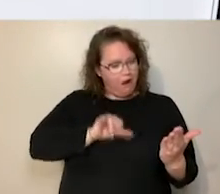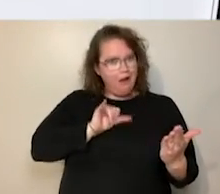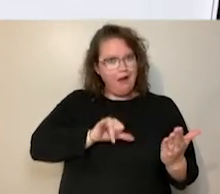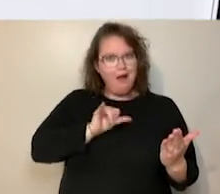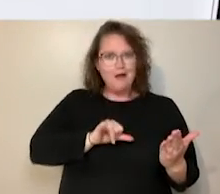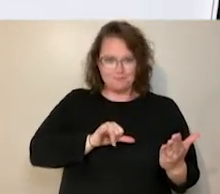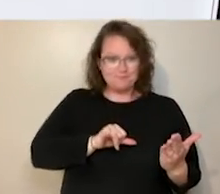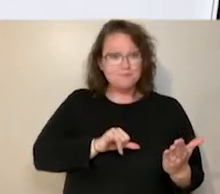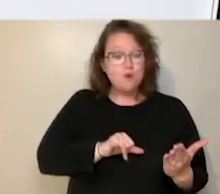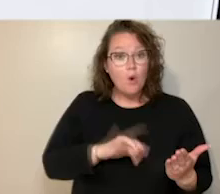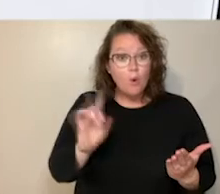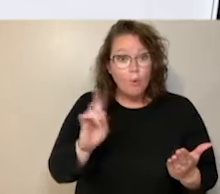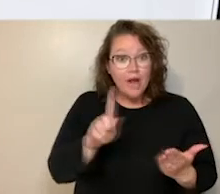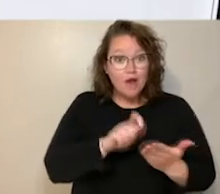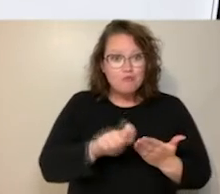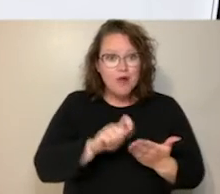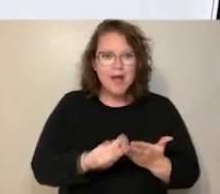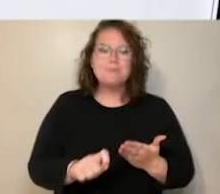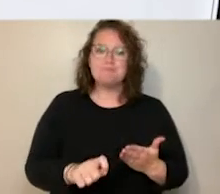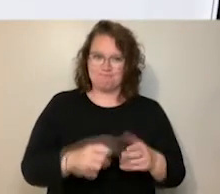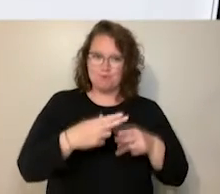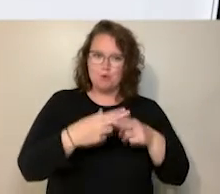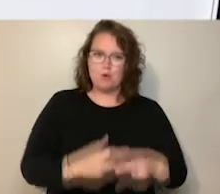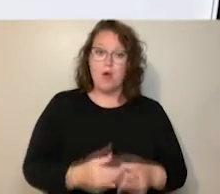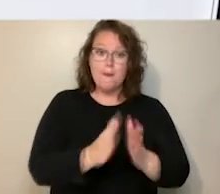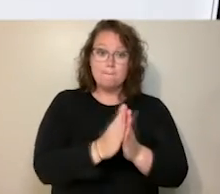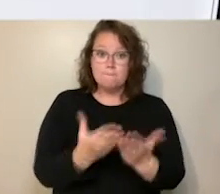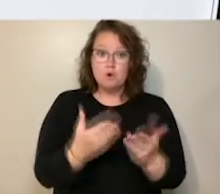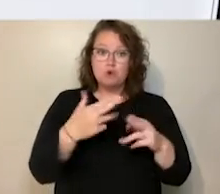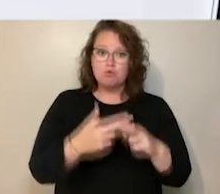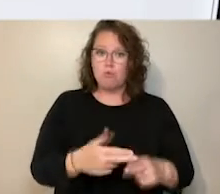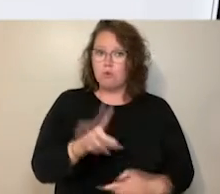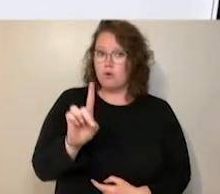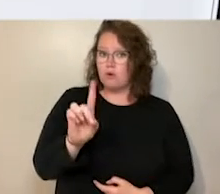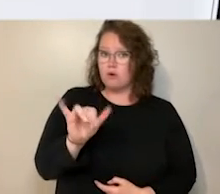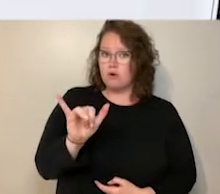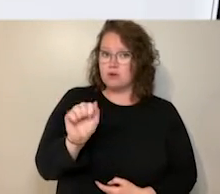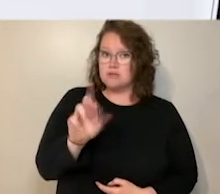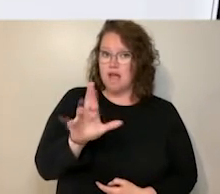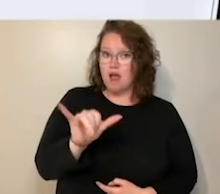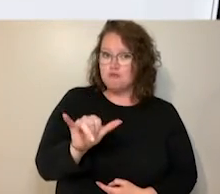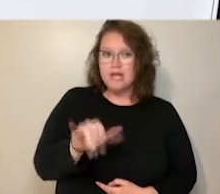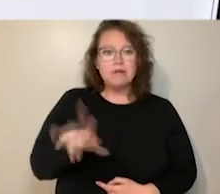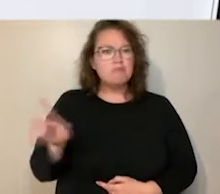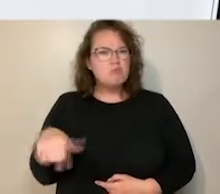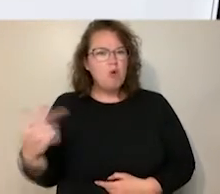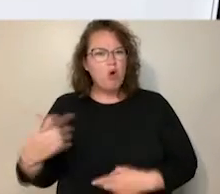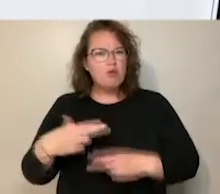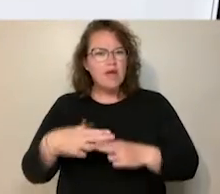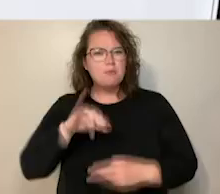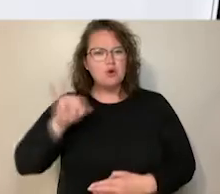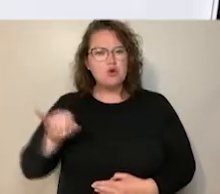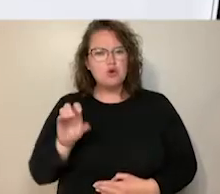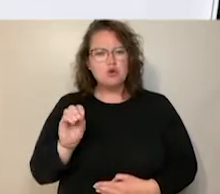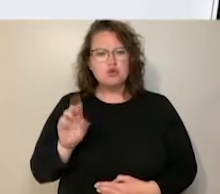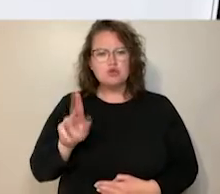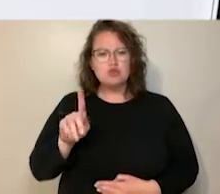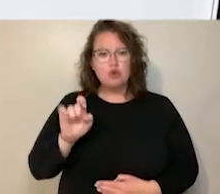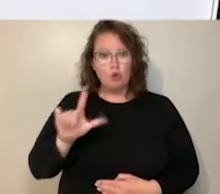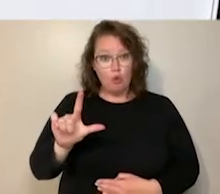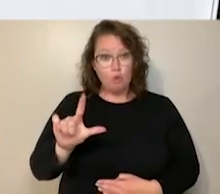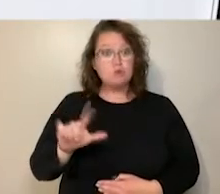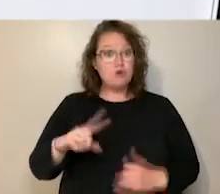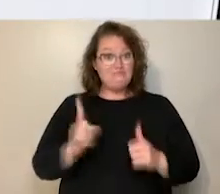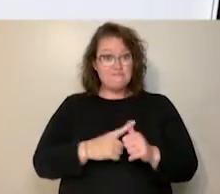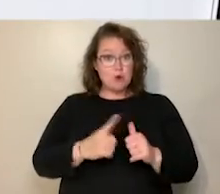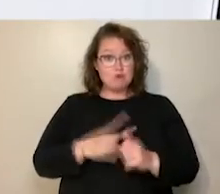top. And I'm going to start by saying about how today I was able to share one of my favorite spider books with all of